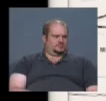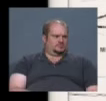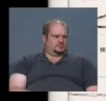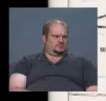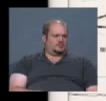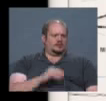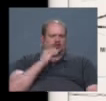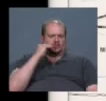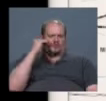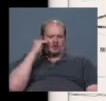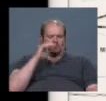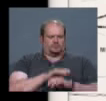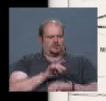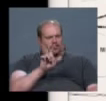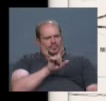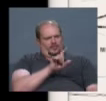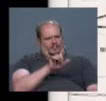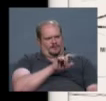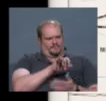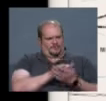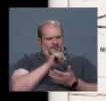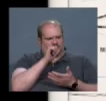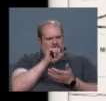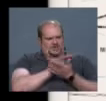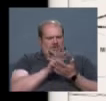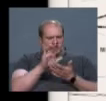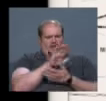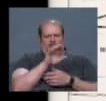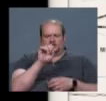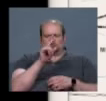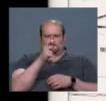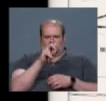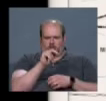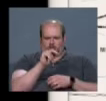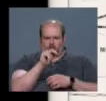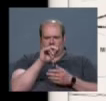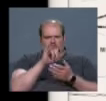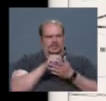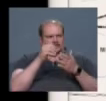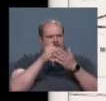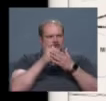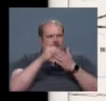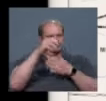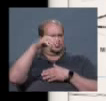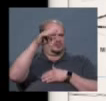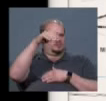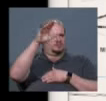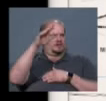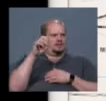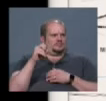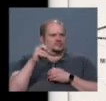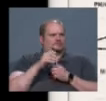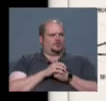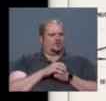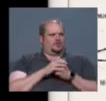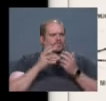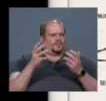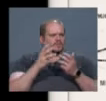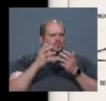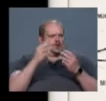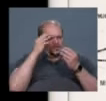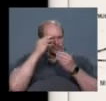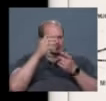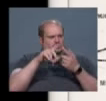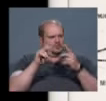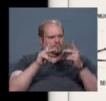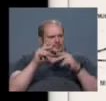Those homes over on the left, that's not College Station, is it? College Station is up there towards the top. So what notification did we